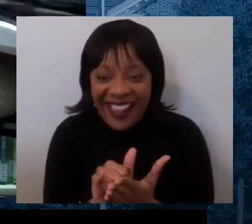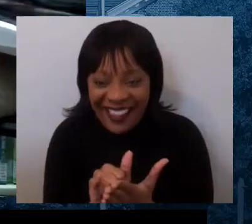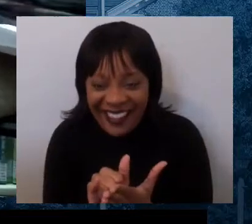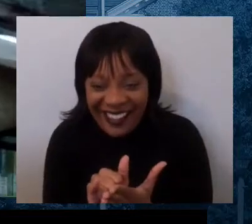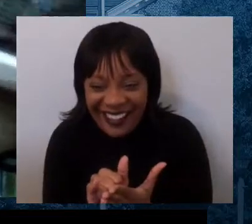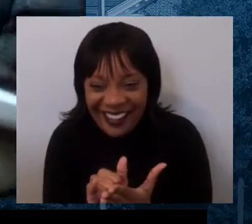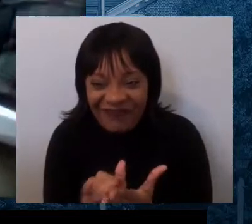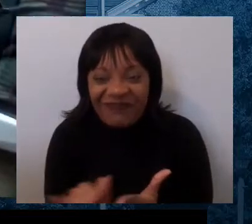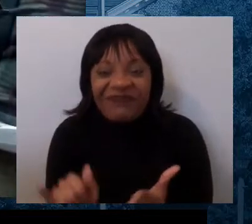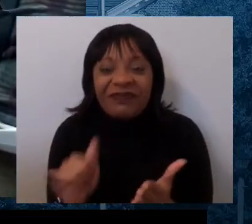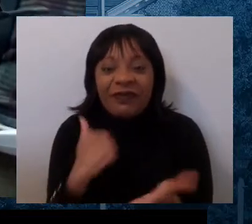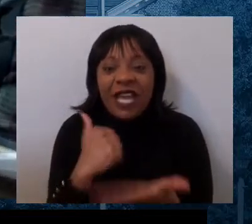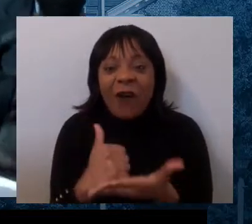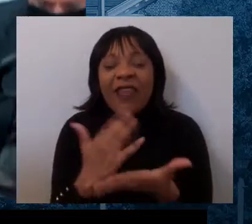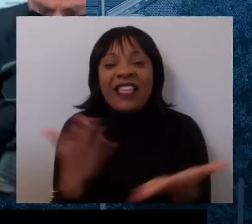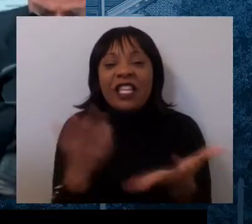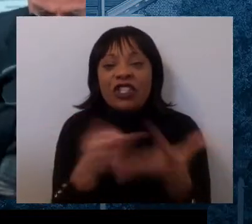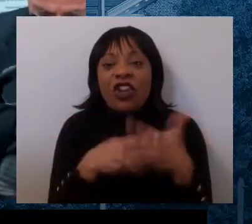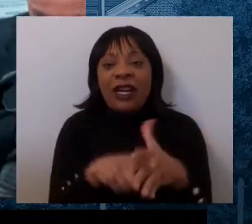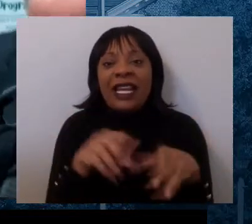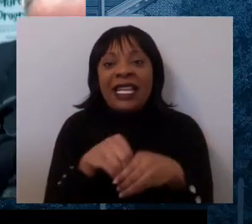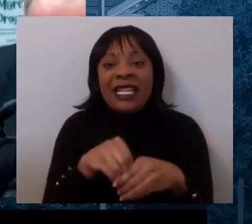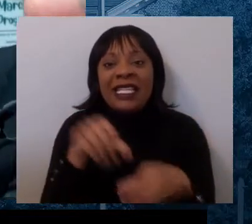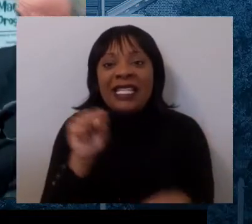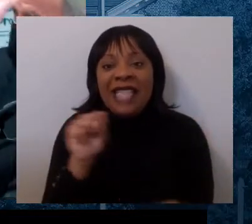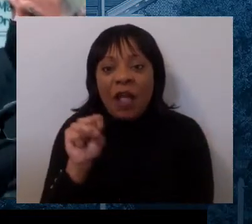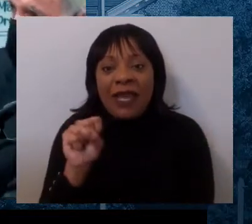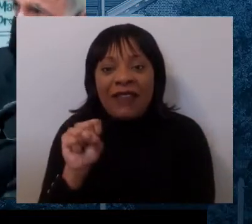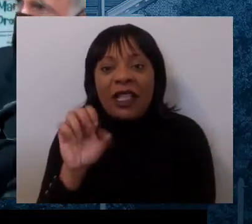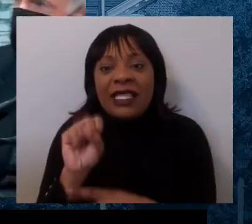things started in Selbyville. Here we are,